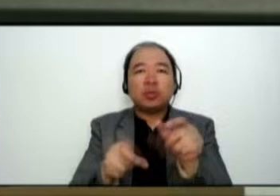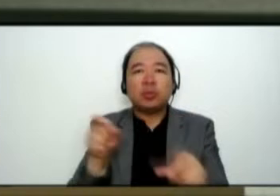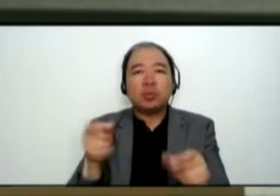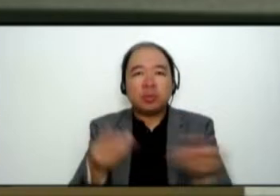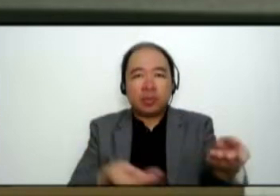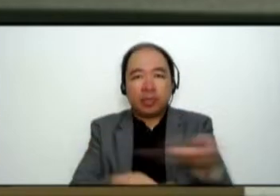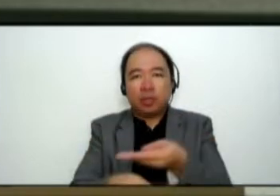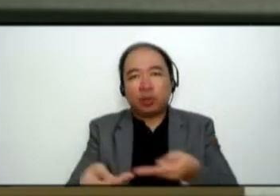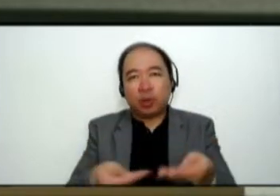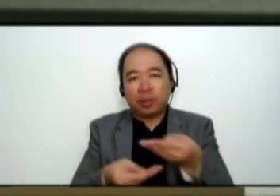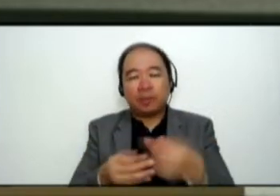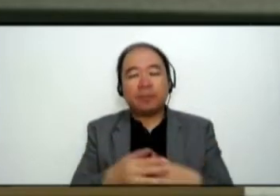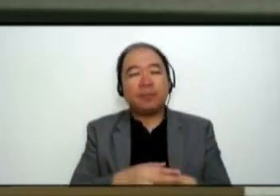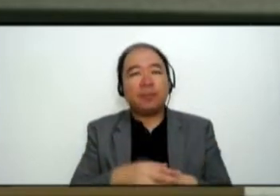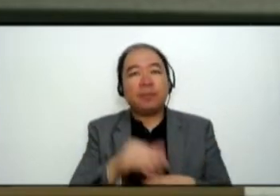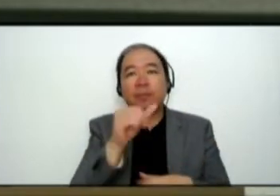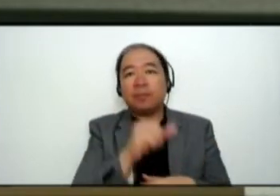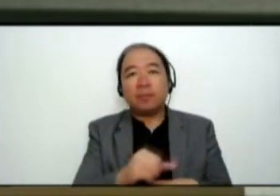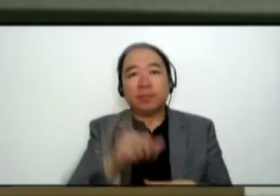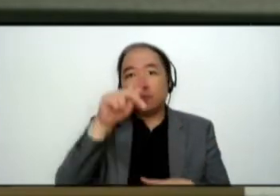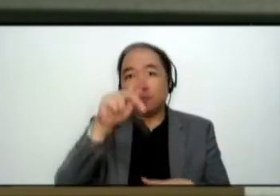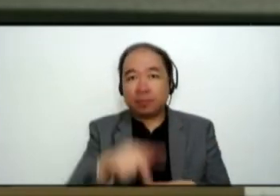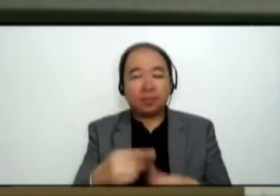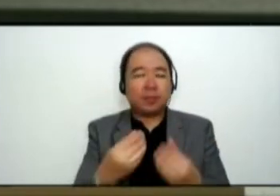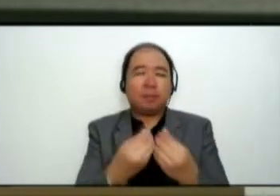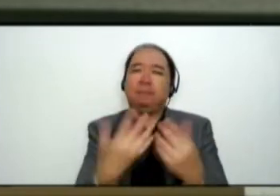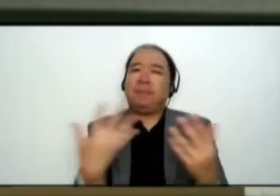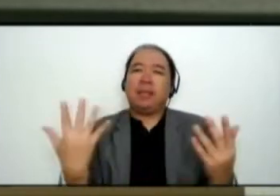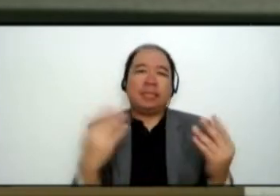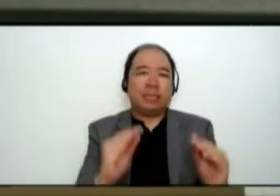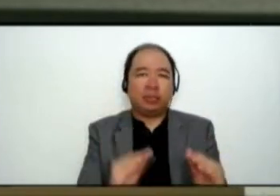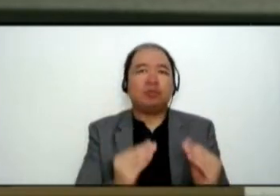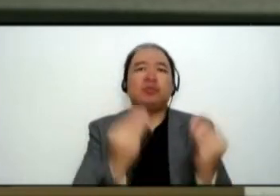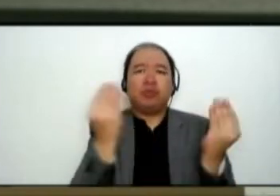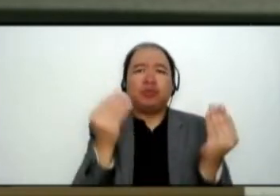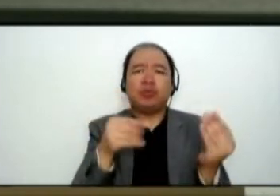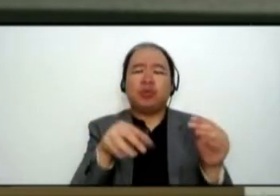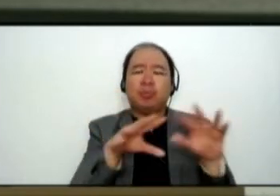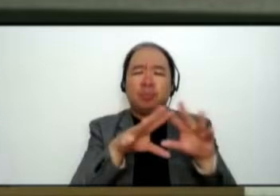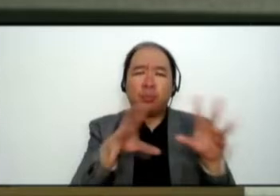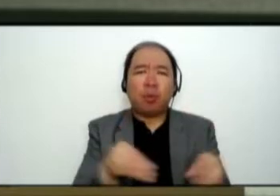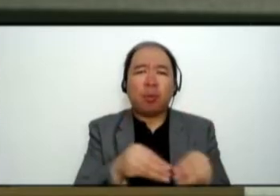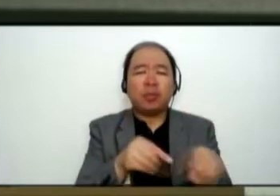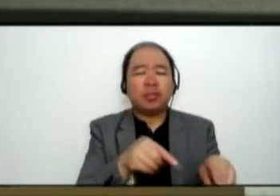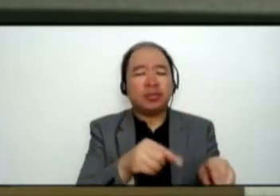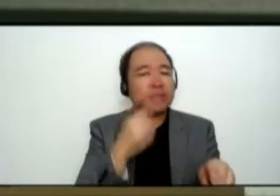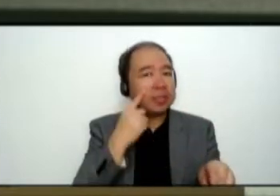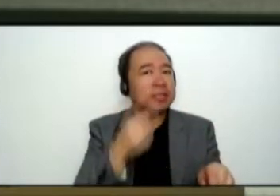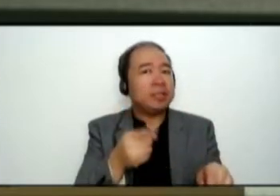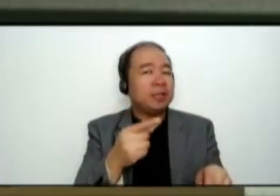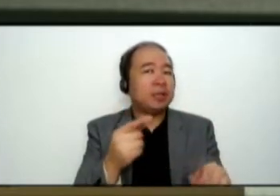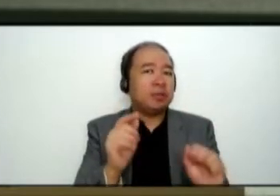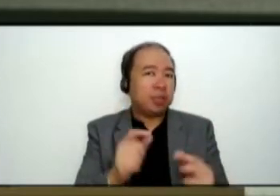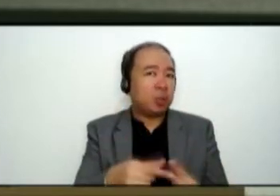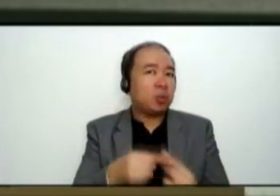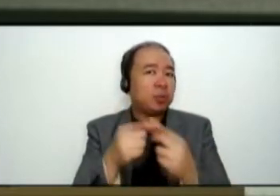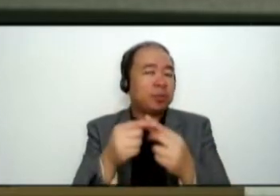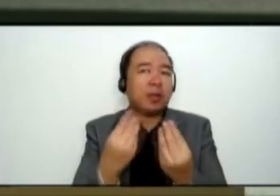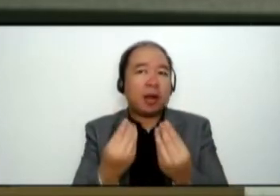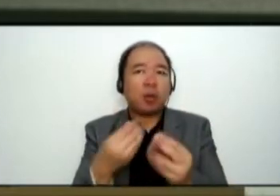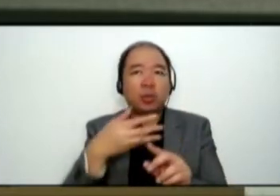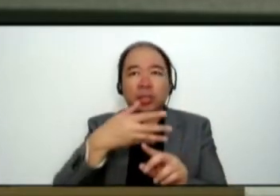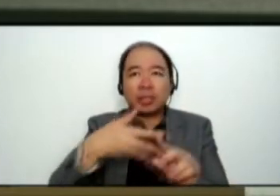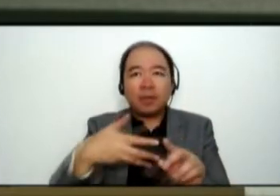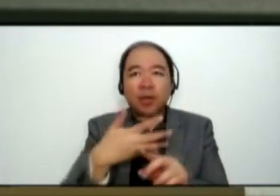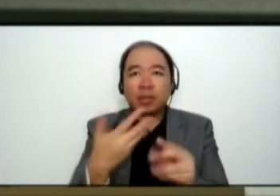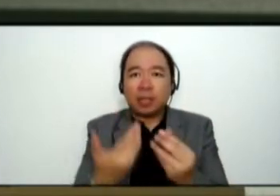Pacific are home for the world's largest youth population, representing a unique opportunity for demographic dividend